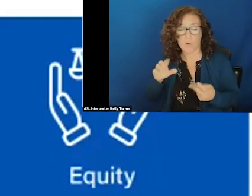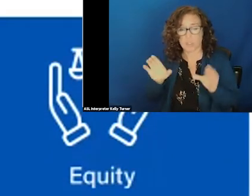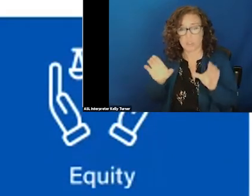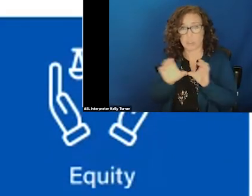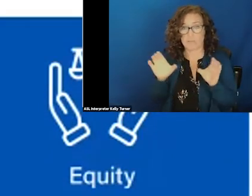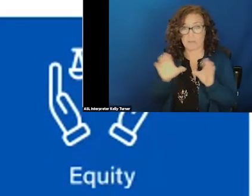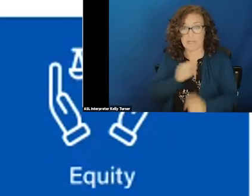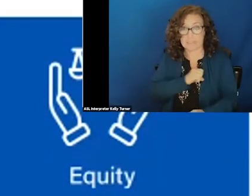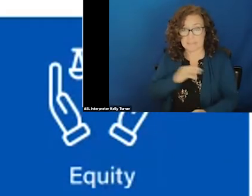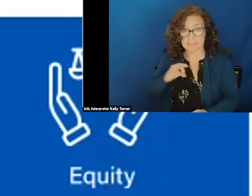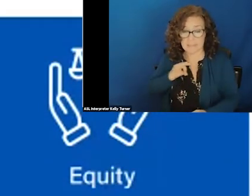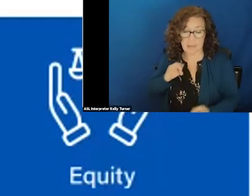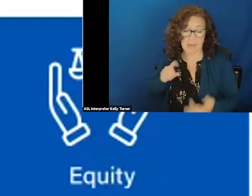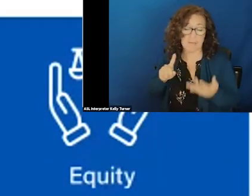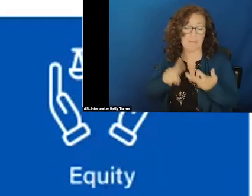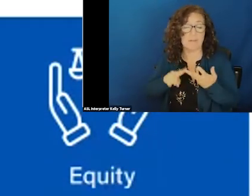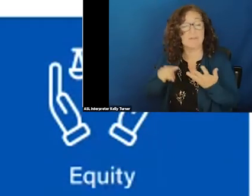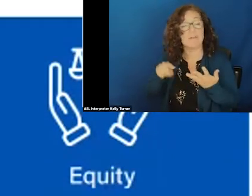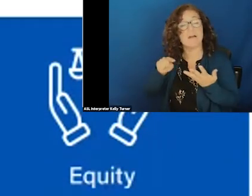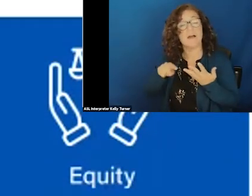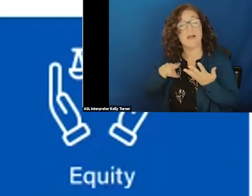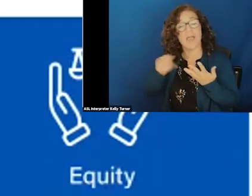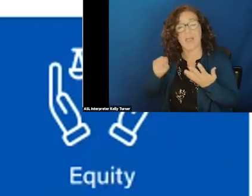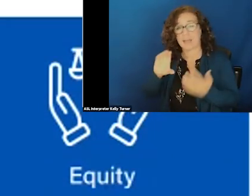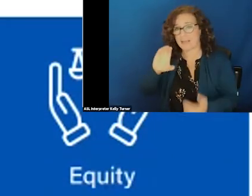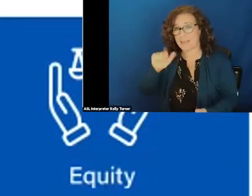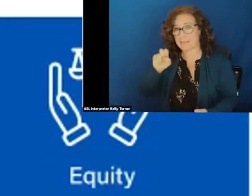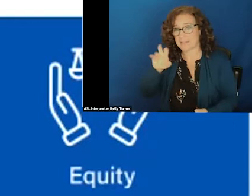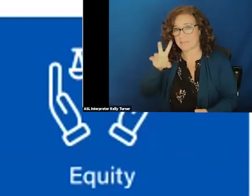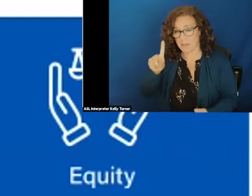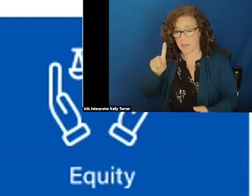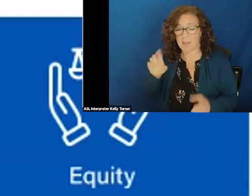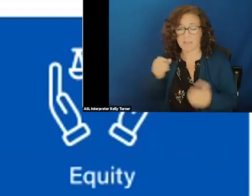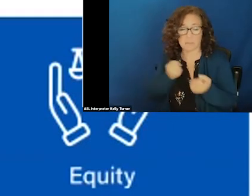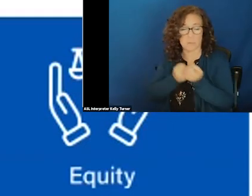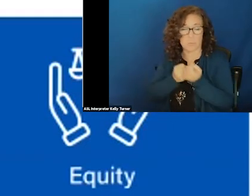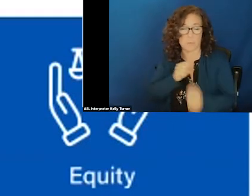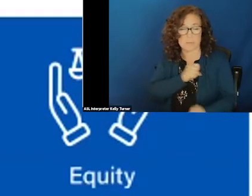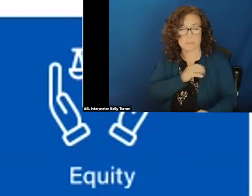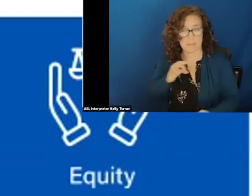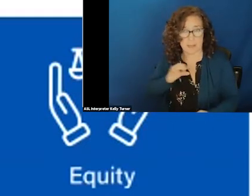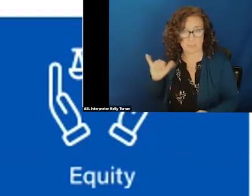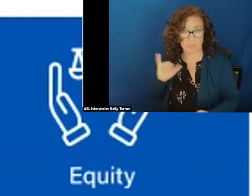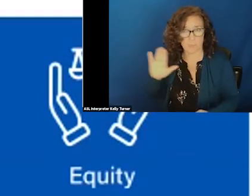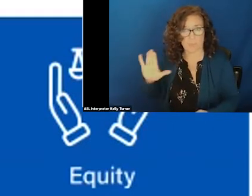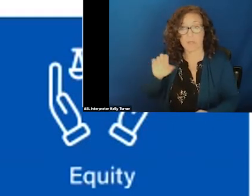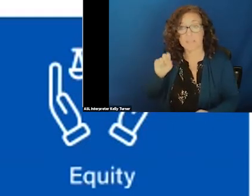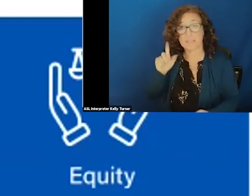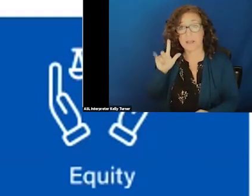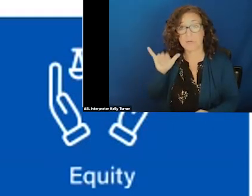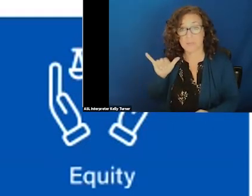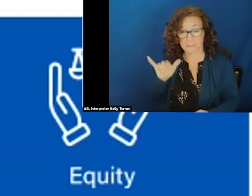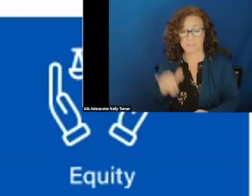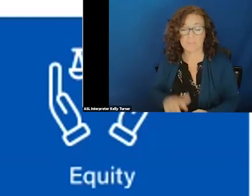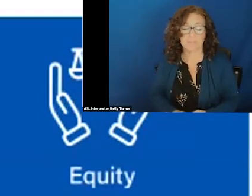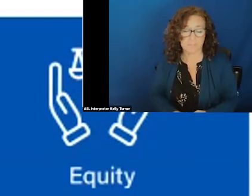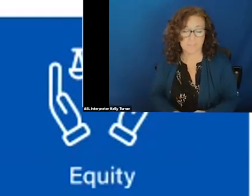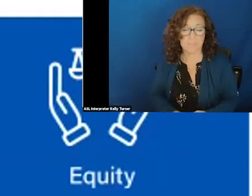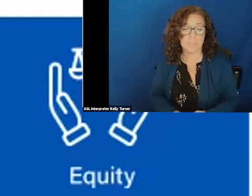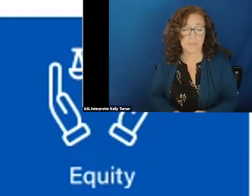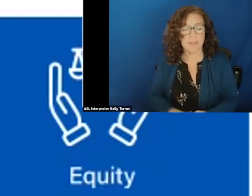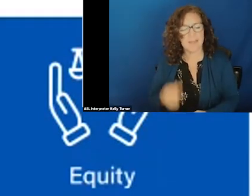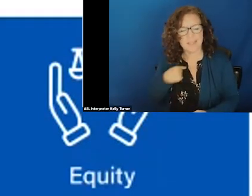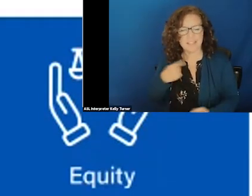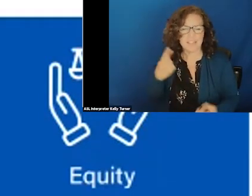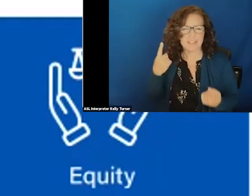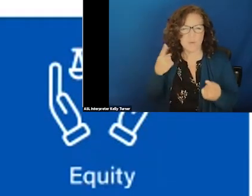as I look at bringing the beginning of some of these administrative positions to support many of the initiatives you're hearing about tonight, and